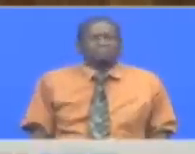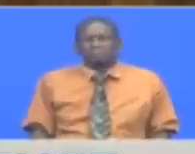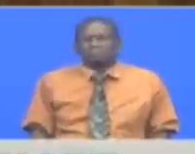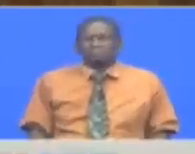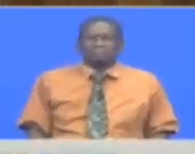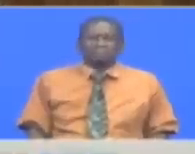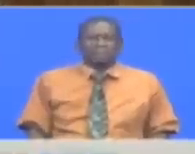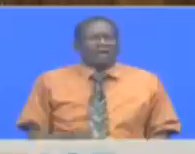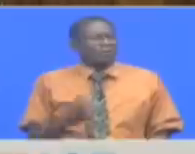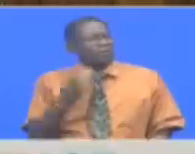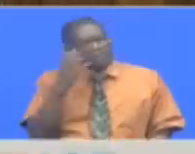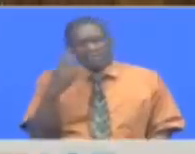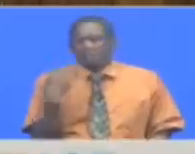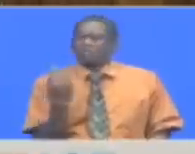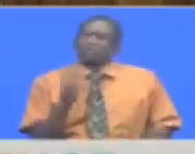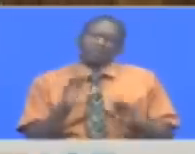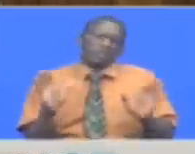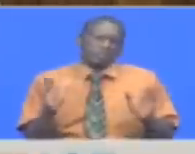sadness